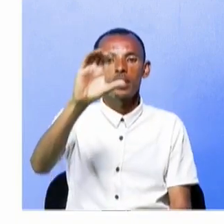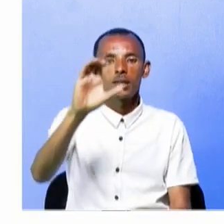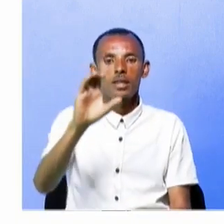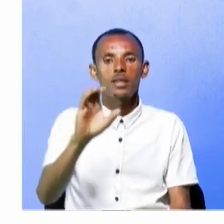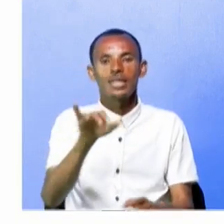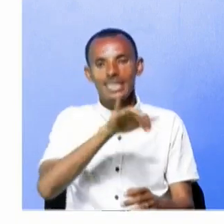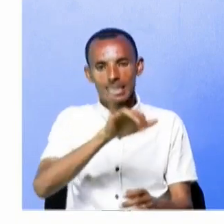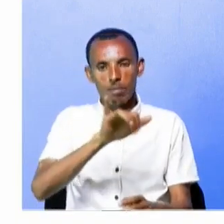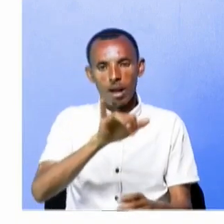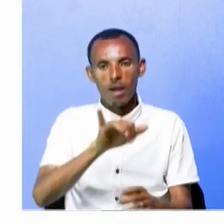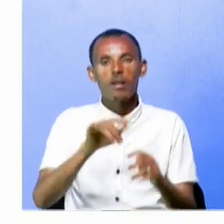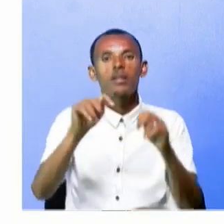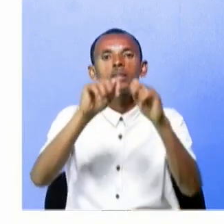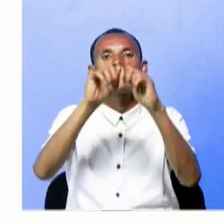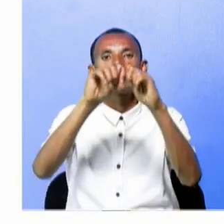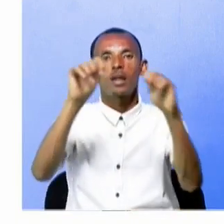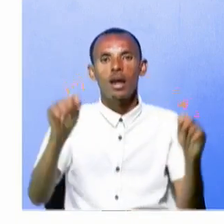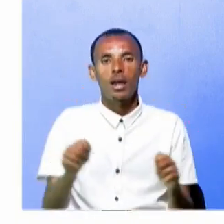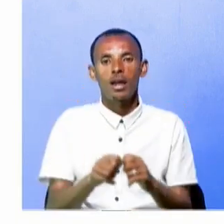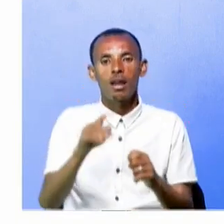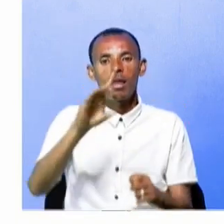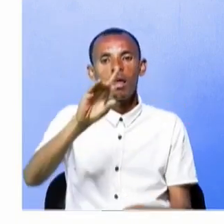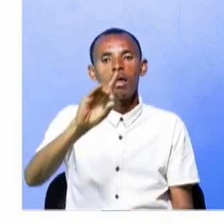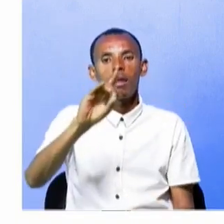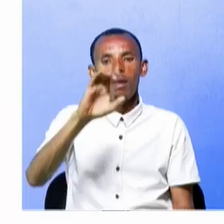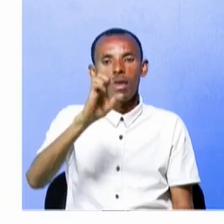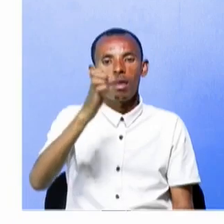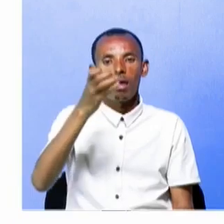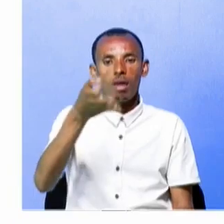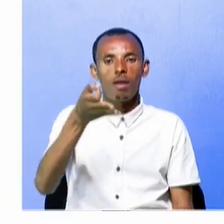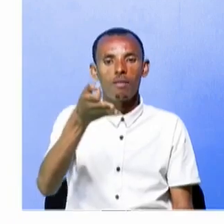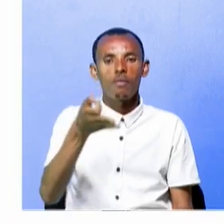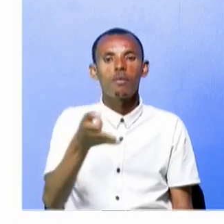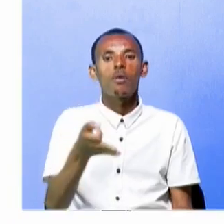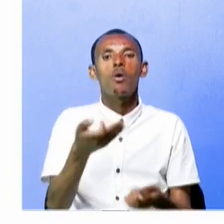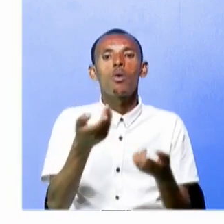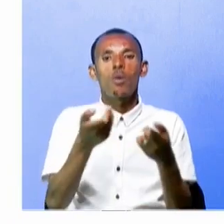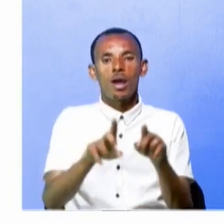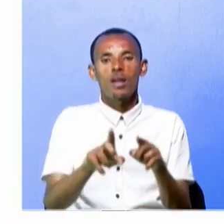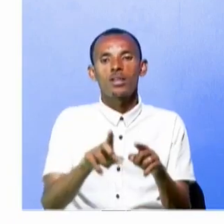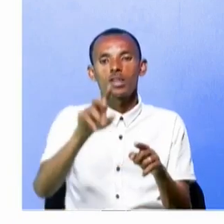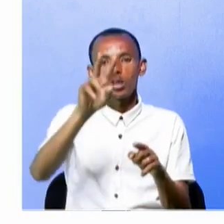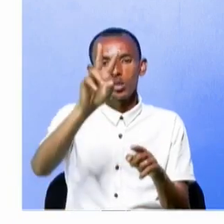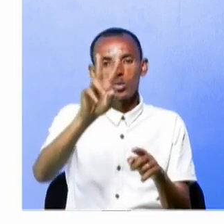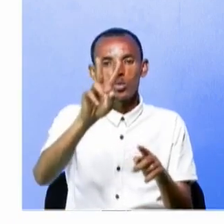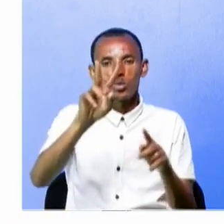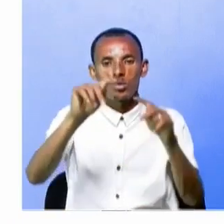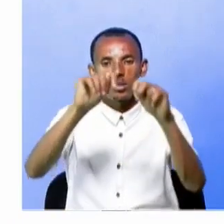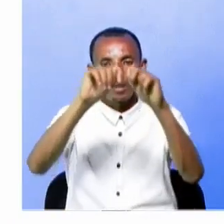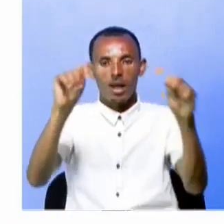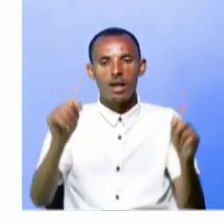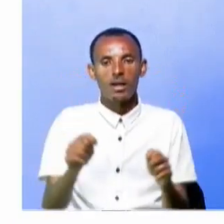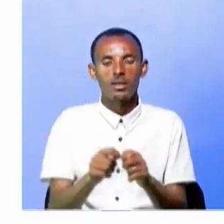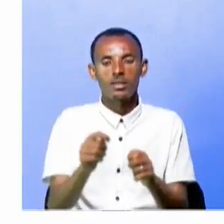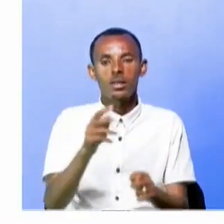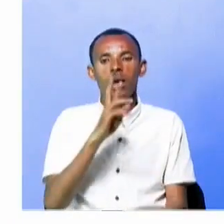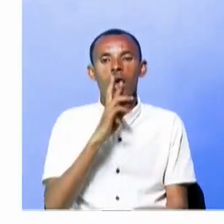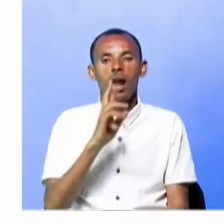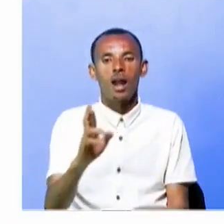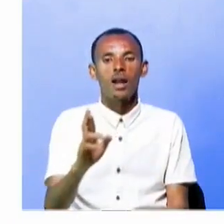is similar to triangle DEF, where the two triangles are,